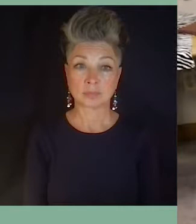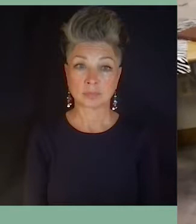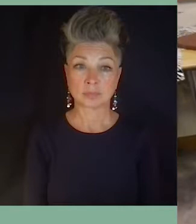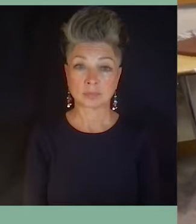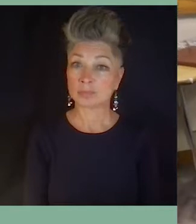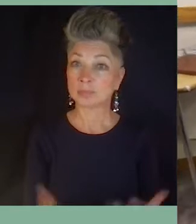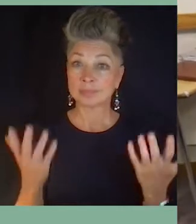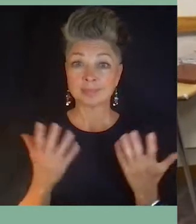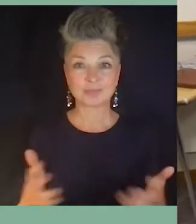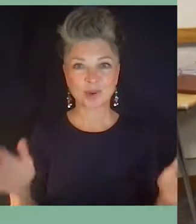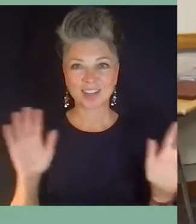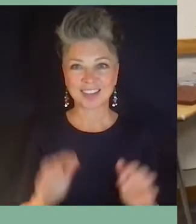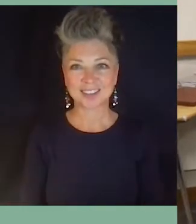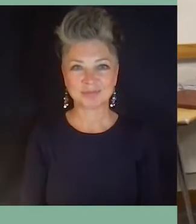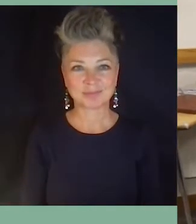Then we all